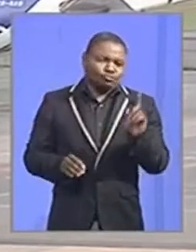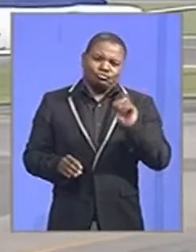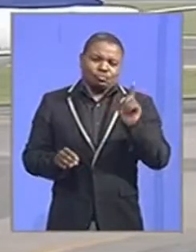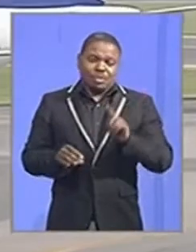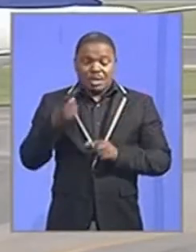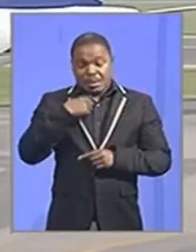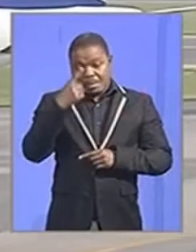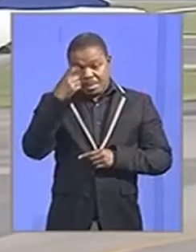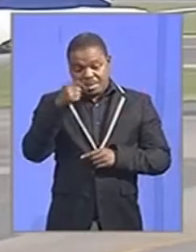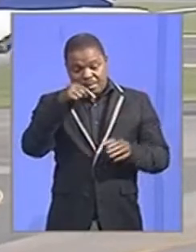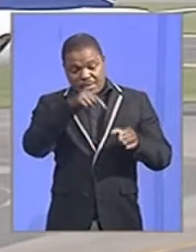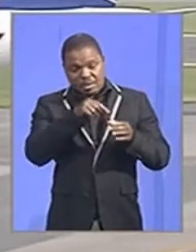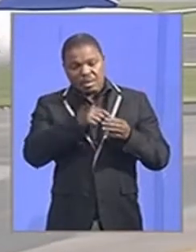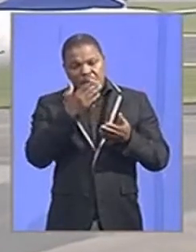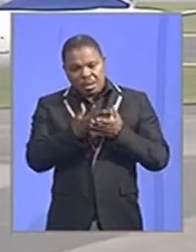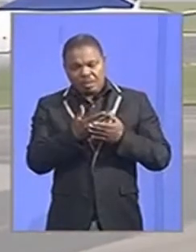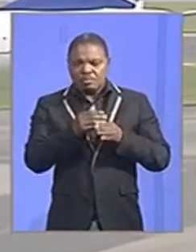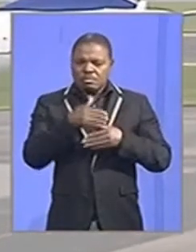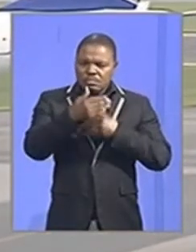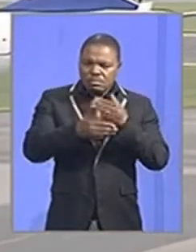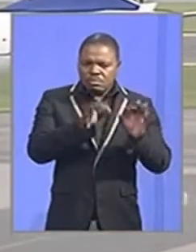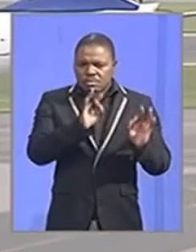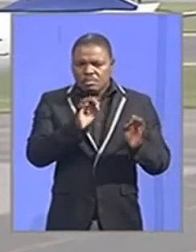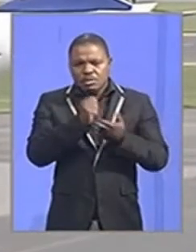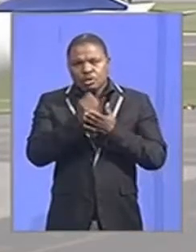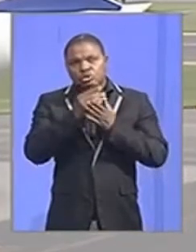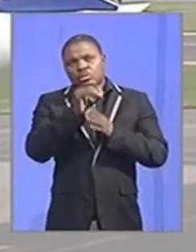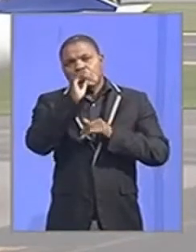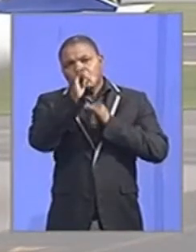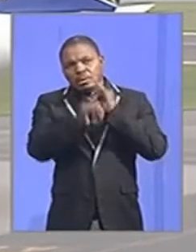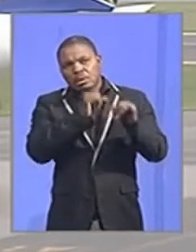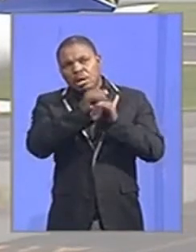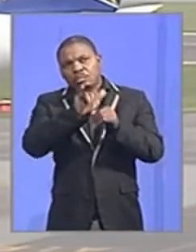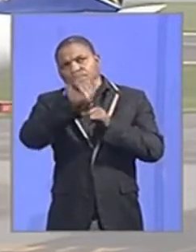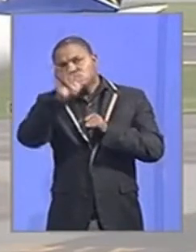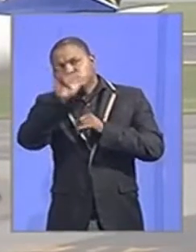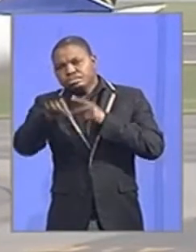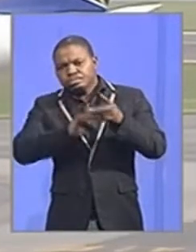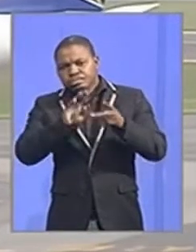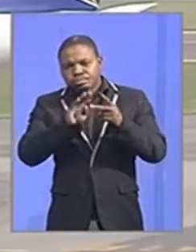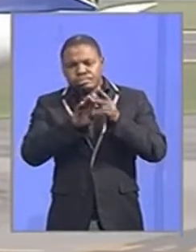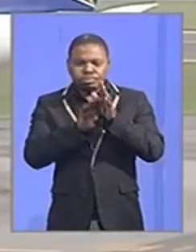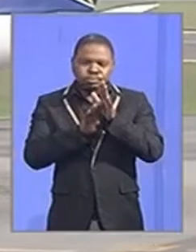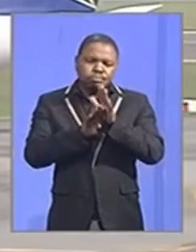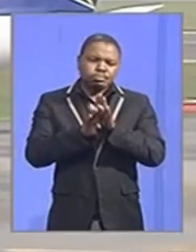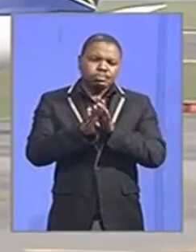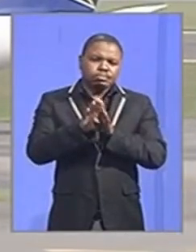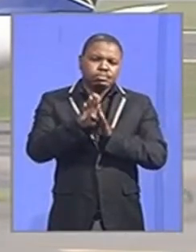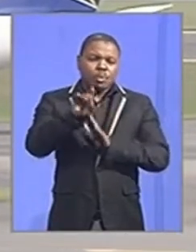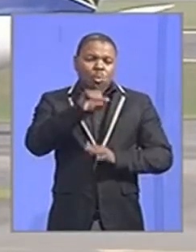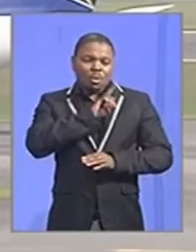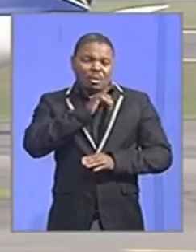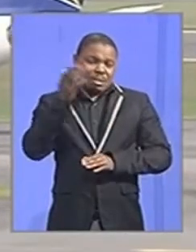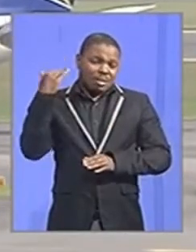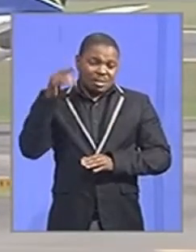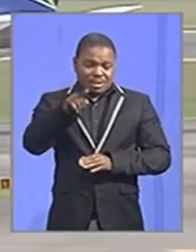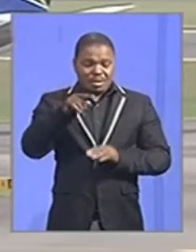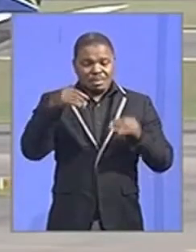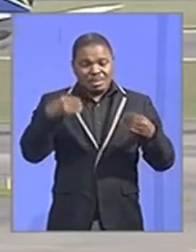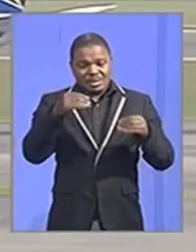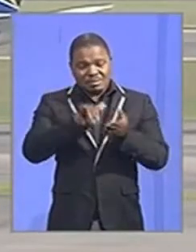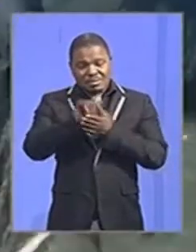kgona ho mamella maemong a hlokang botsitso maetong a matjhaba le ho iphumana ka mora hore industry ena diphofo ya ngwe hampe